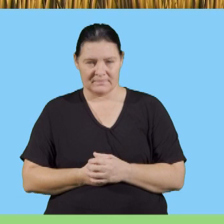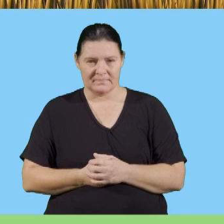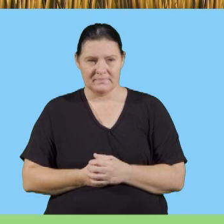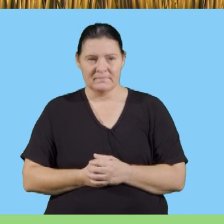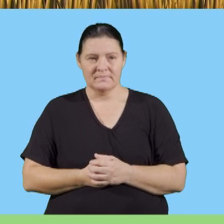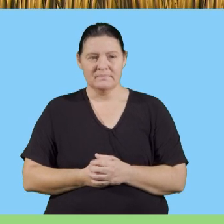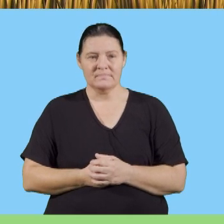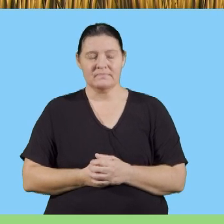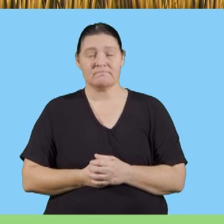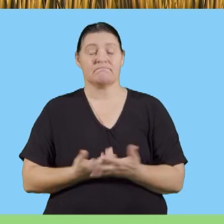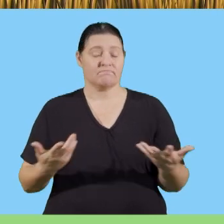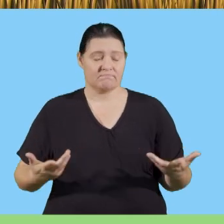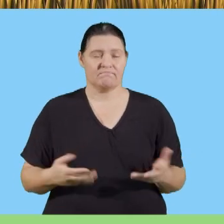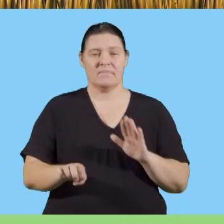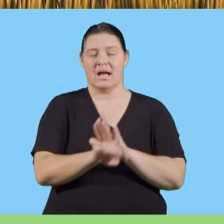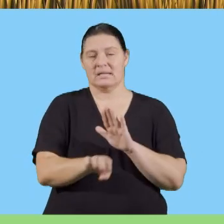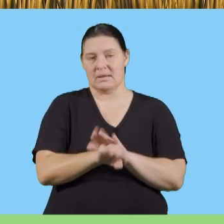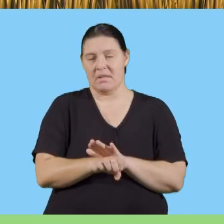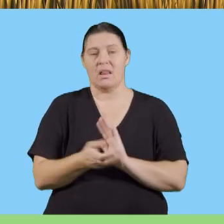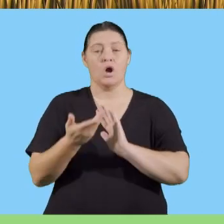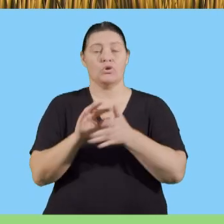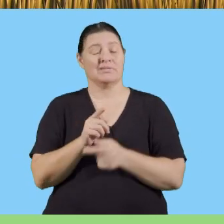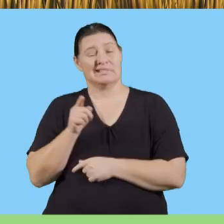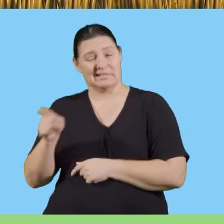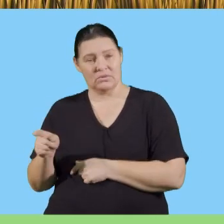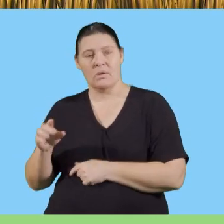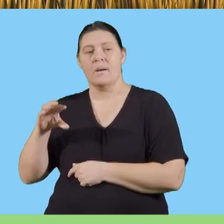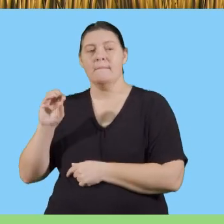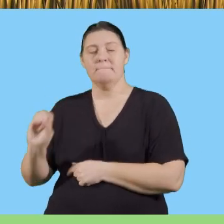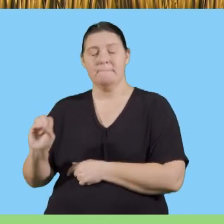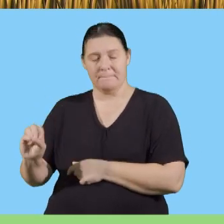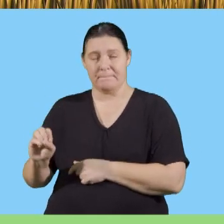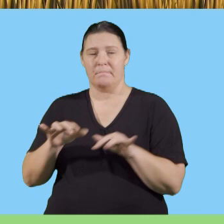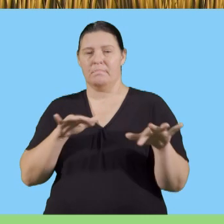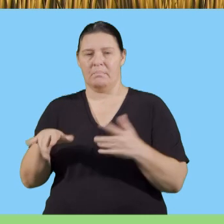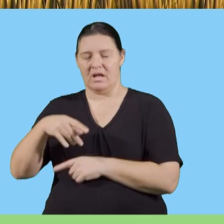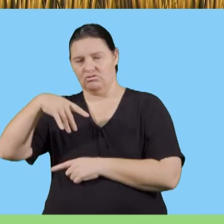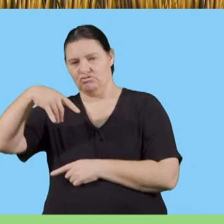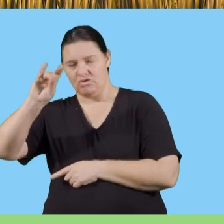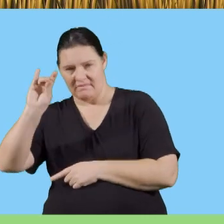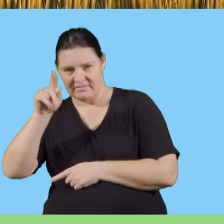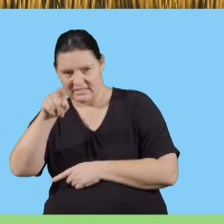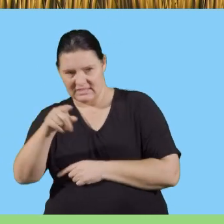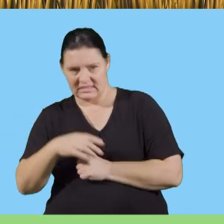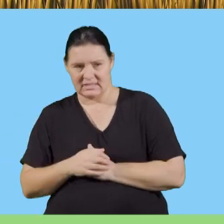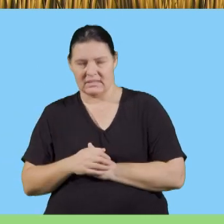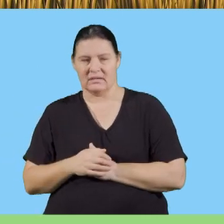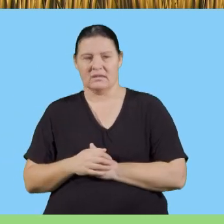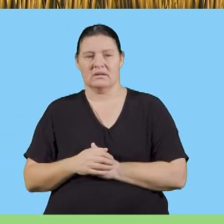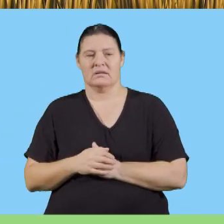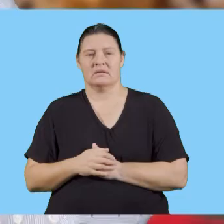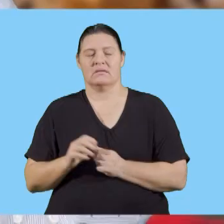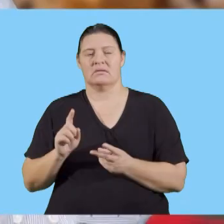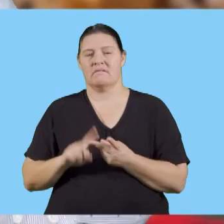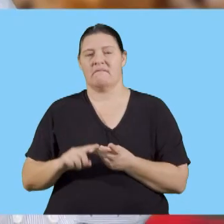find a population of giraffes. We've already spoken about that. You will find a population of lions. We have already spoken about it, even though